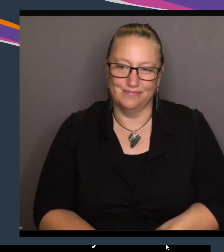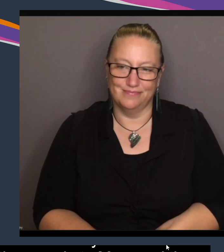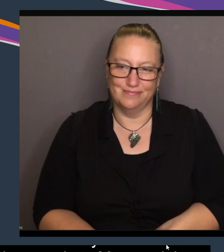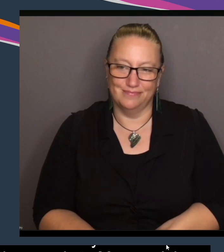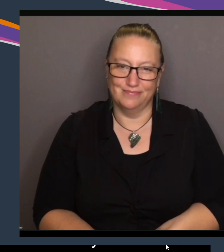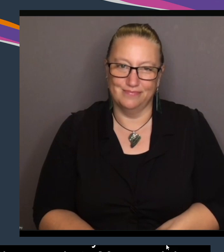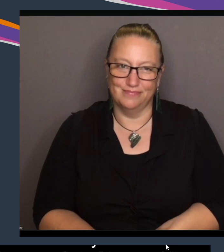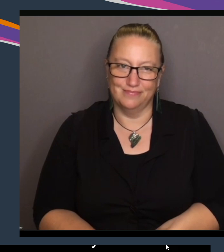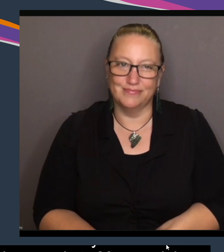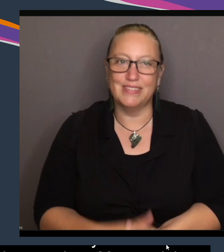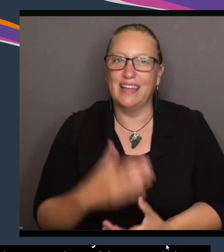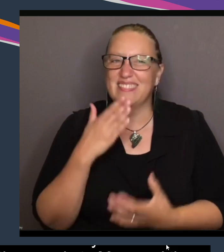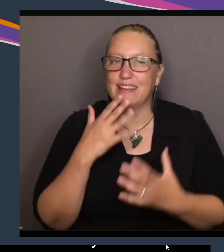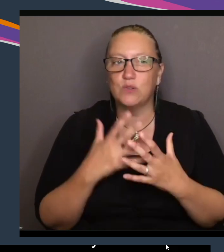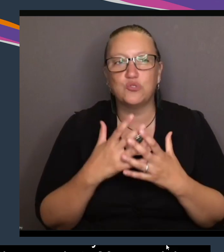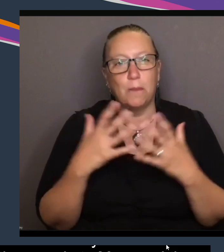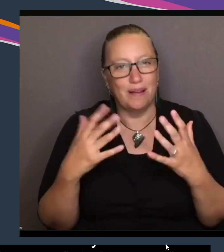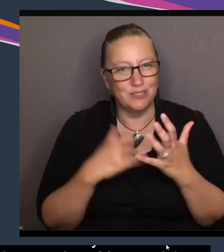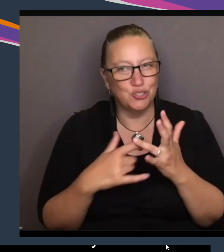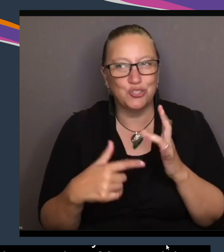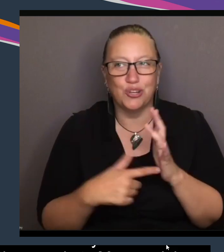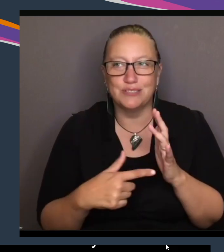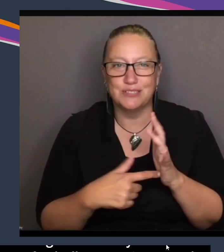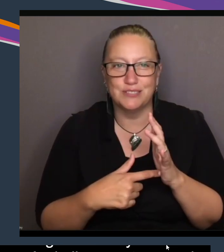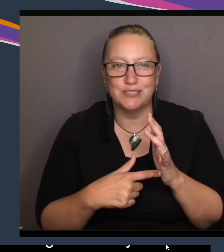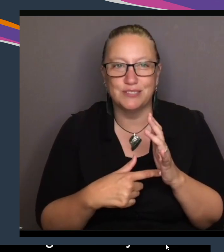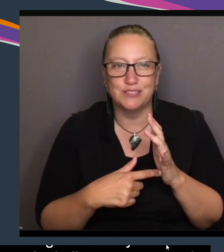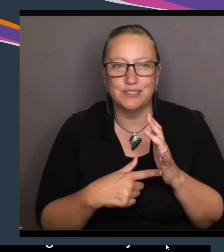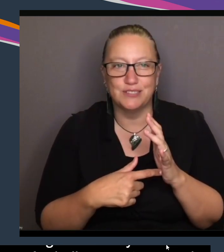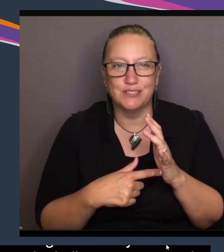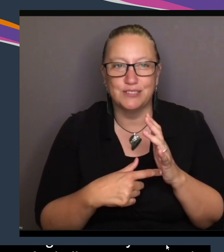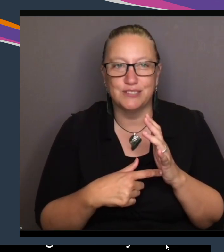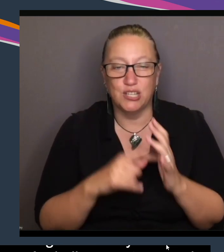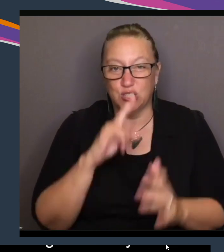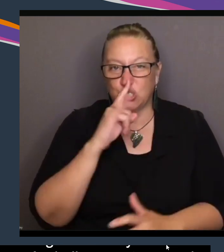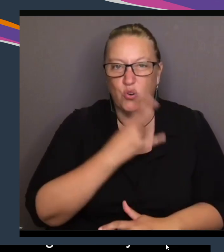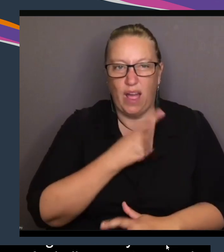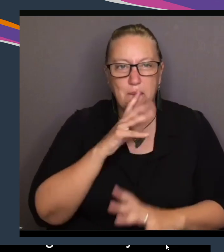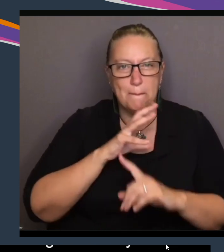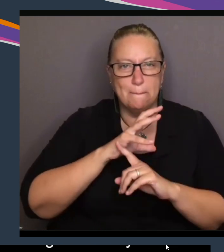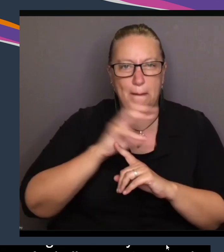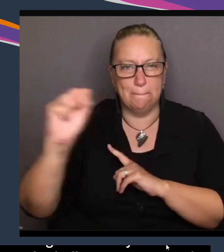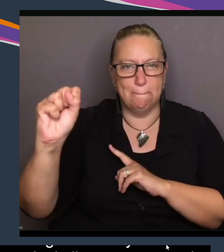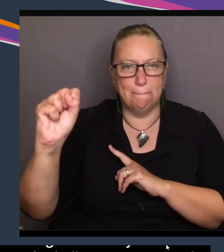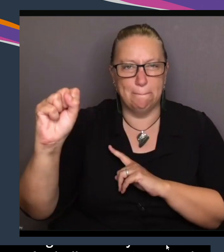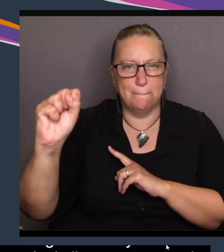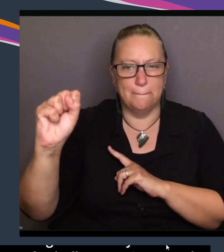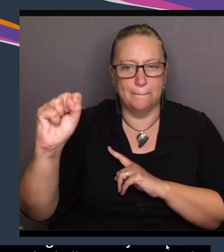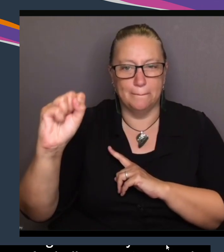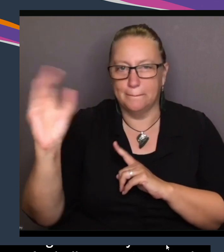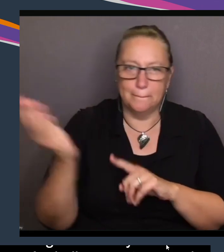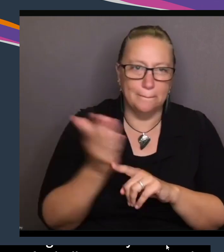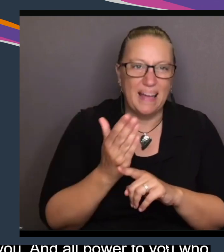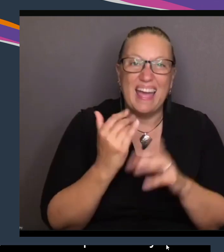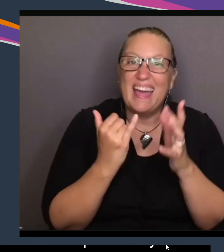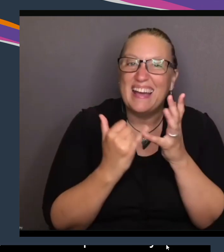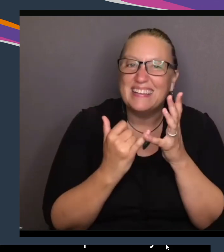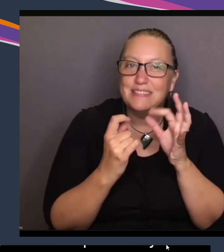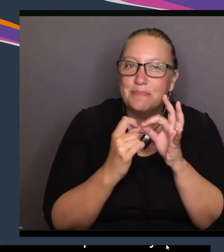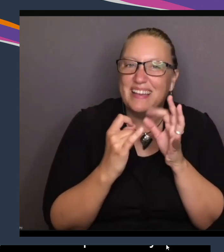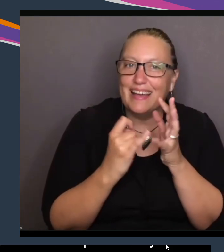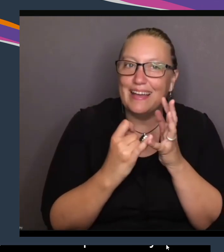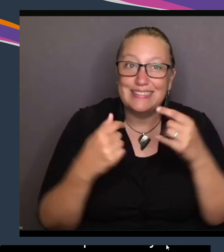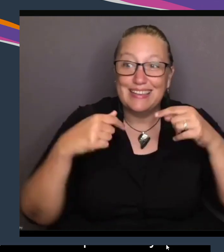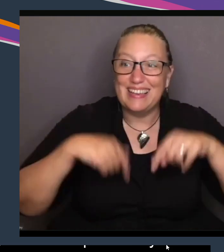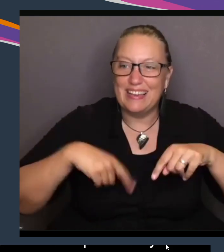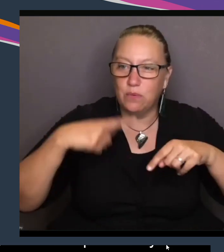Thank you very much, Scott. And sorry I had to race outside because we've got SBS here who are going to be telling the story